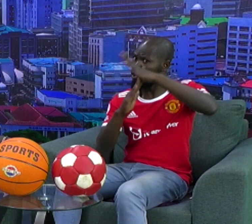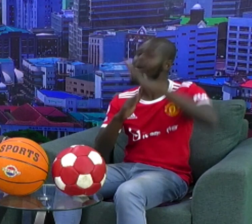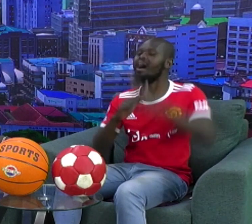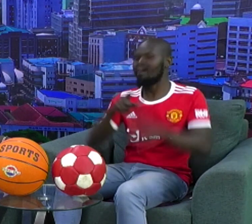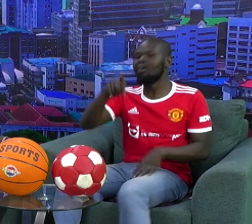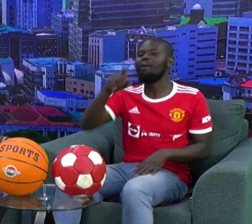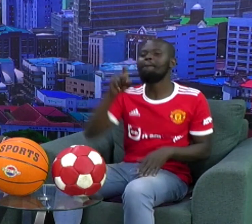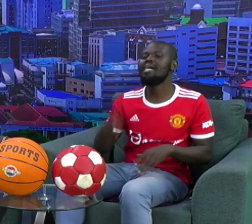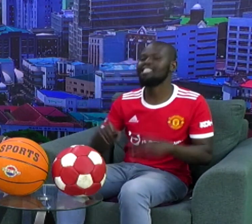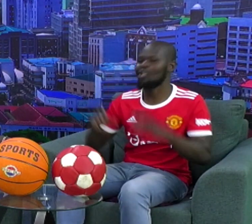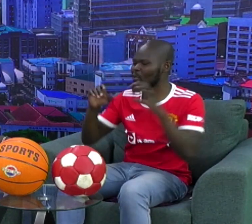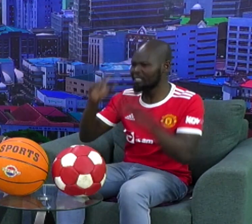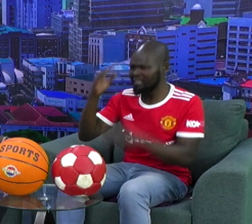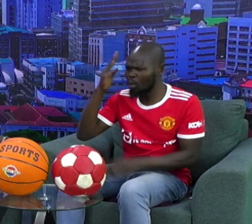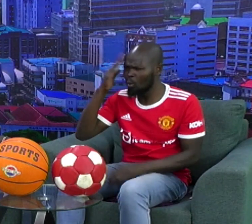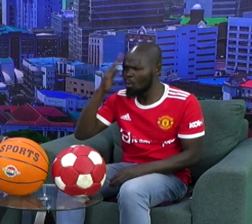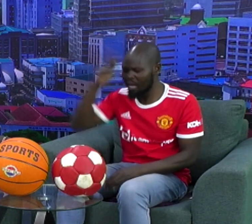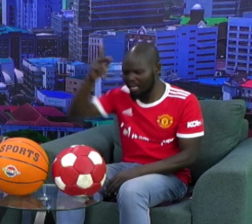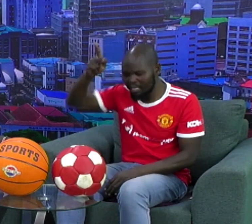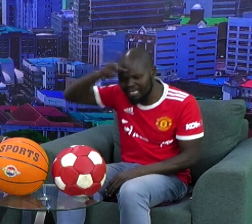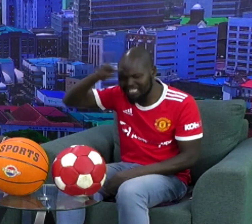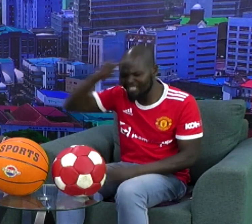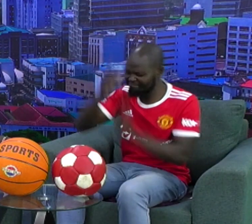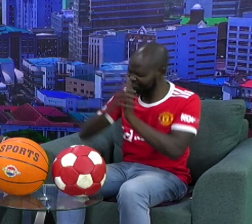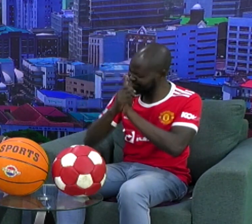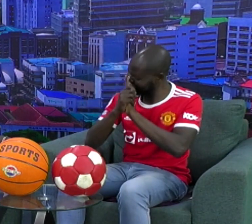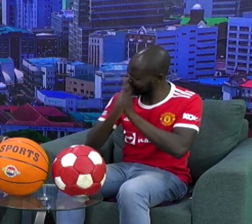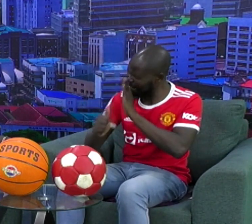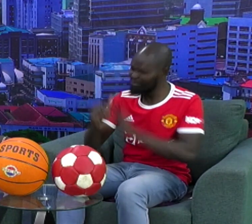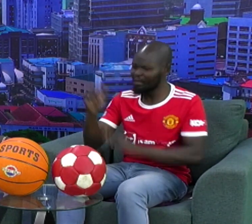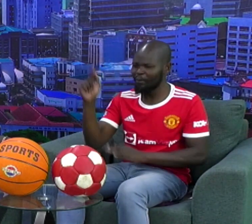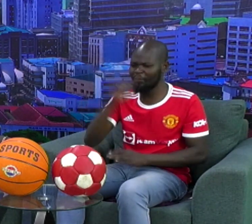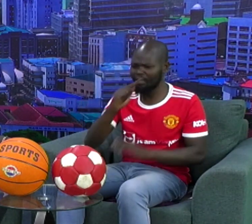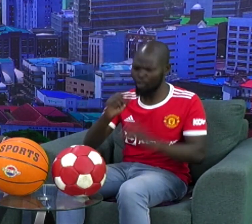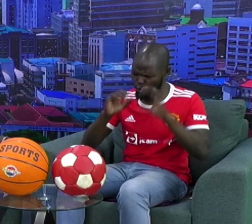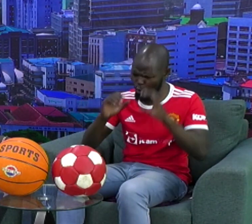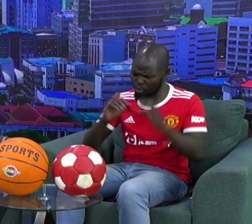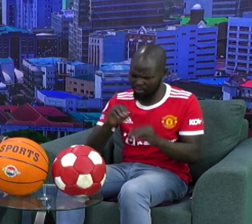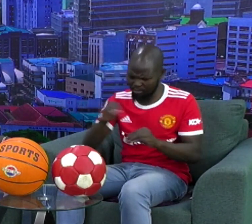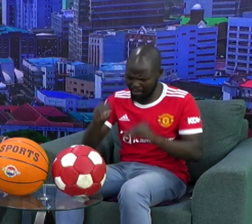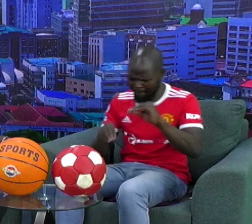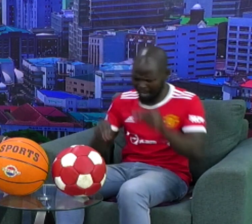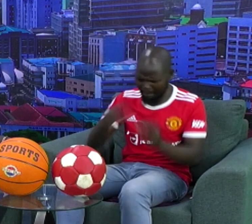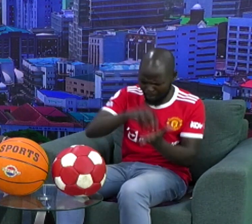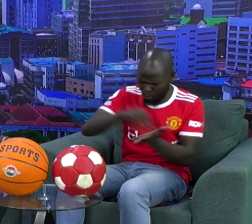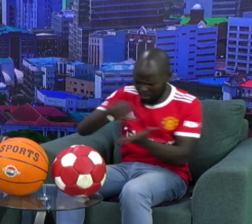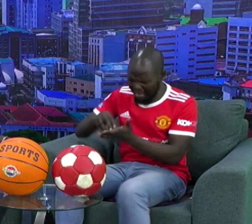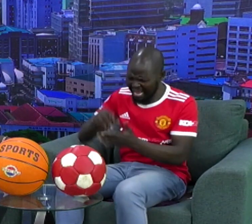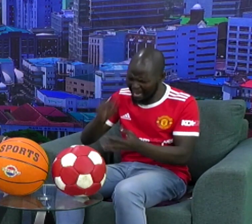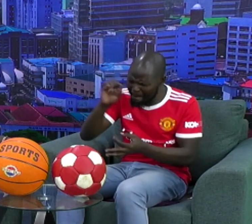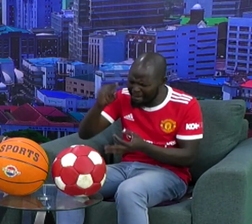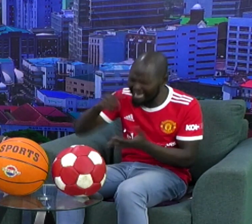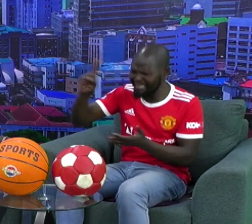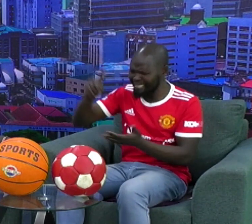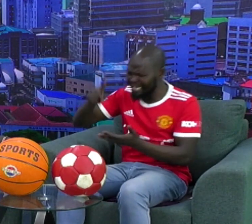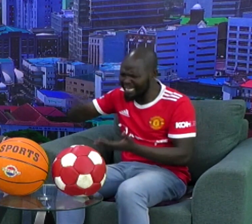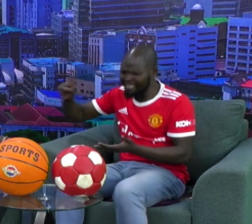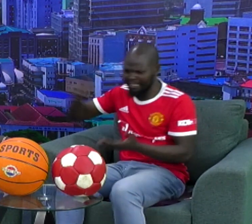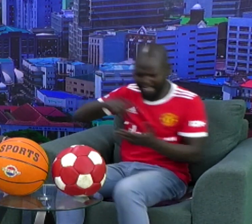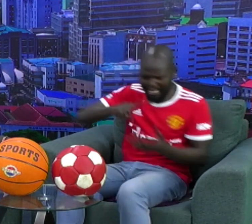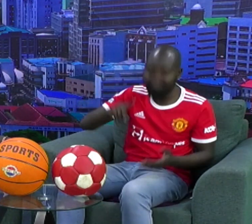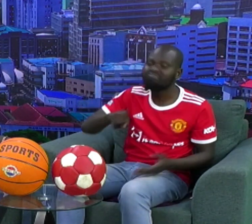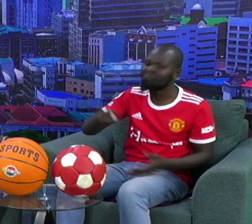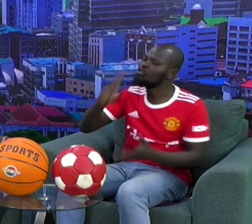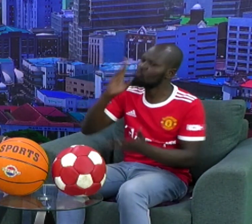they know, coaches of Posta Rangers know the games of Gor Mahia, and he's very skilled. He will strategize and